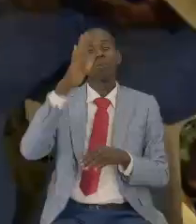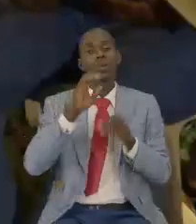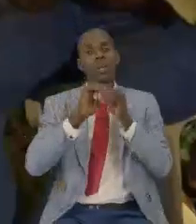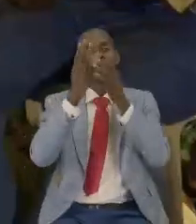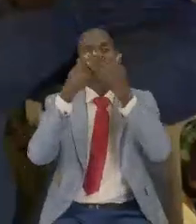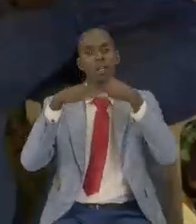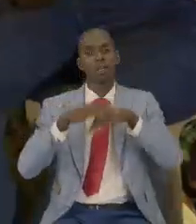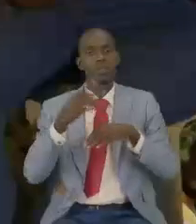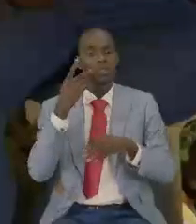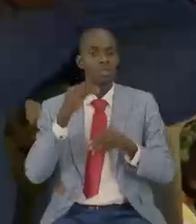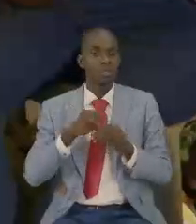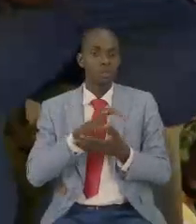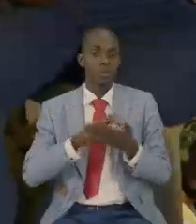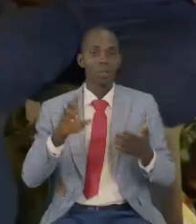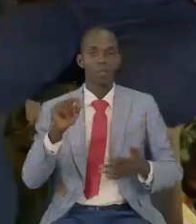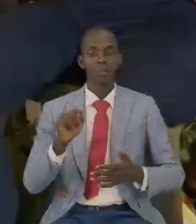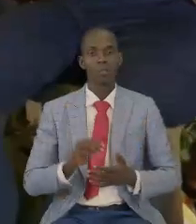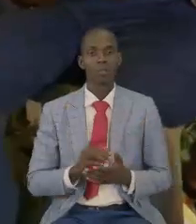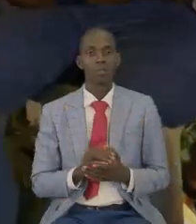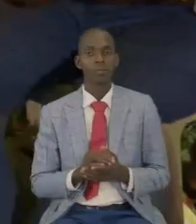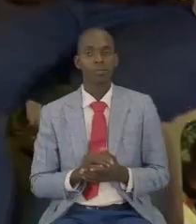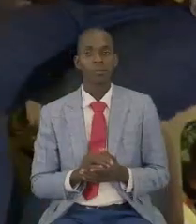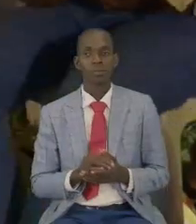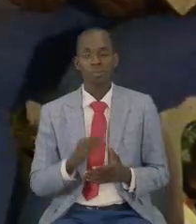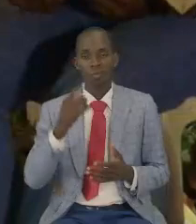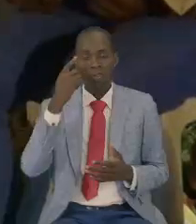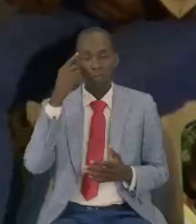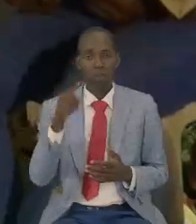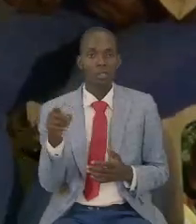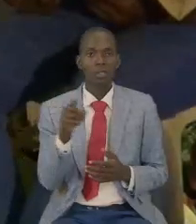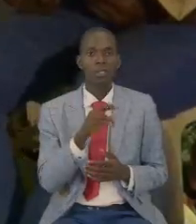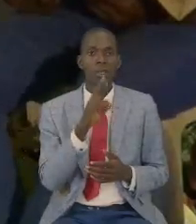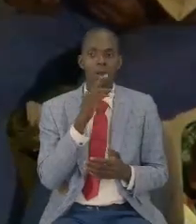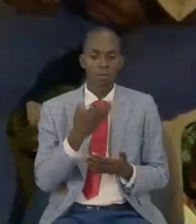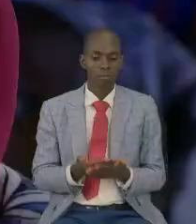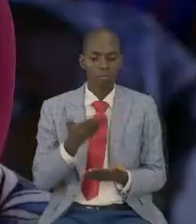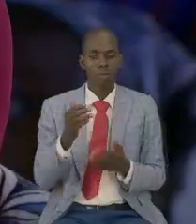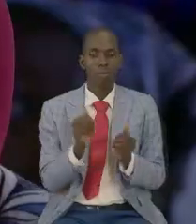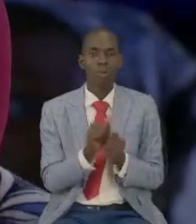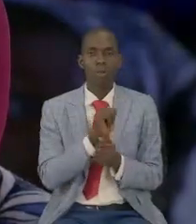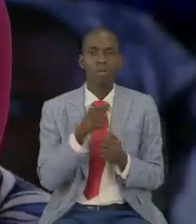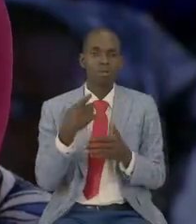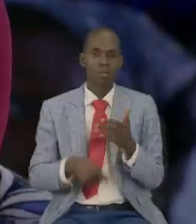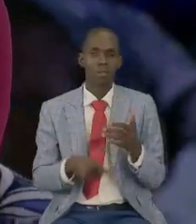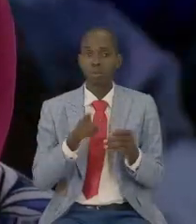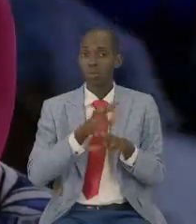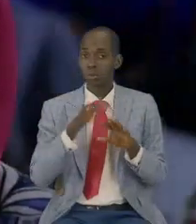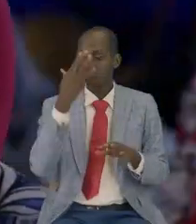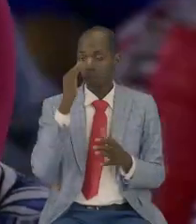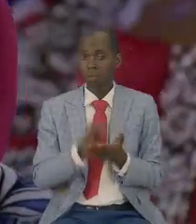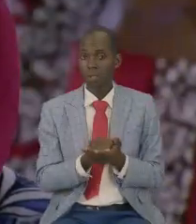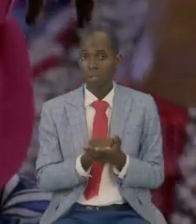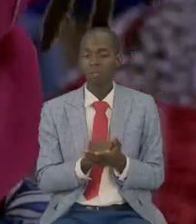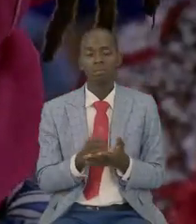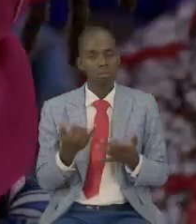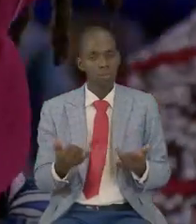for ye are bought with a price. You didn't know that. Yeah, bought with a price. You can have all the knowledge in